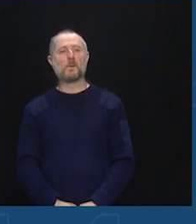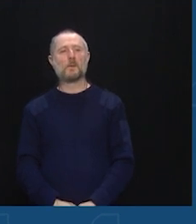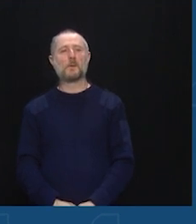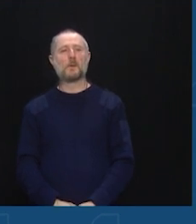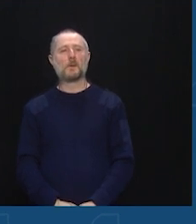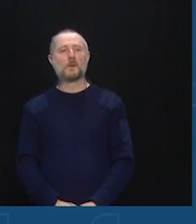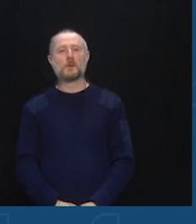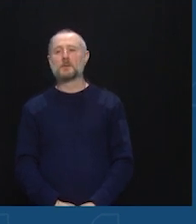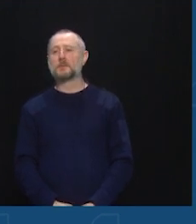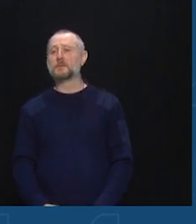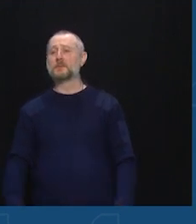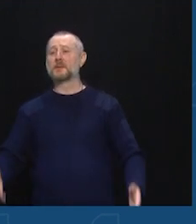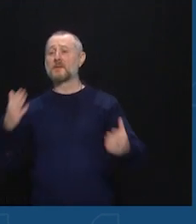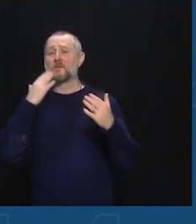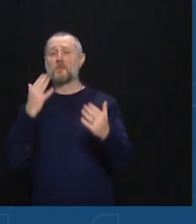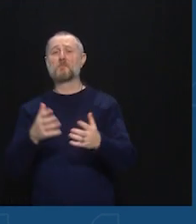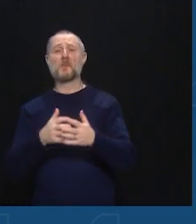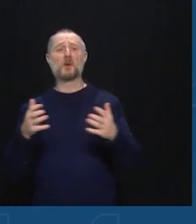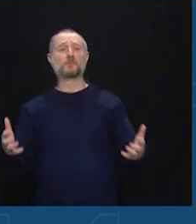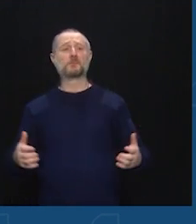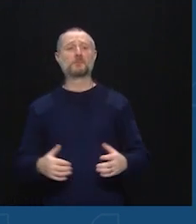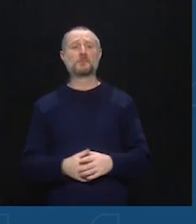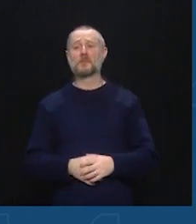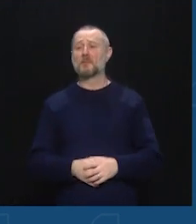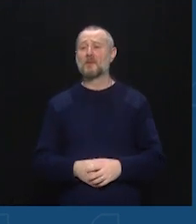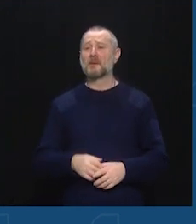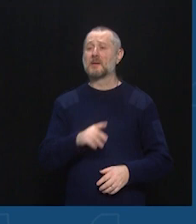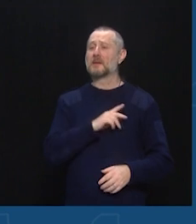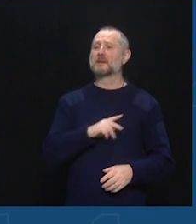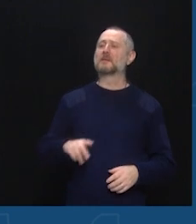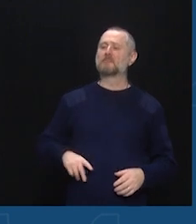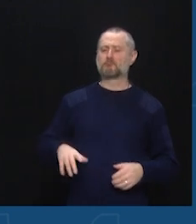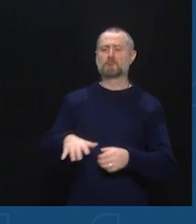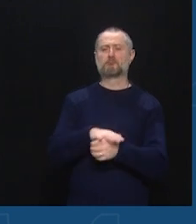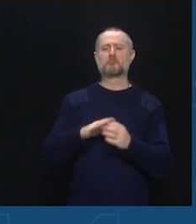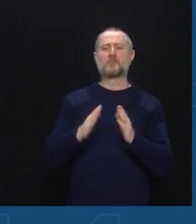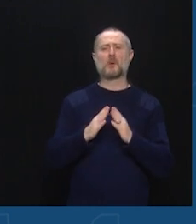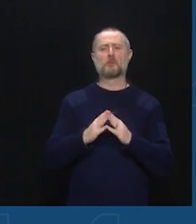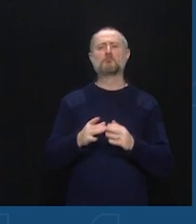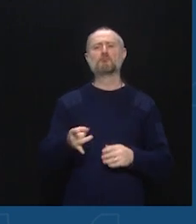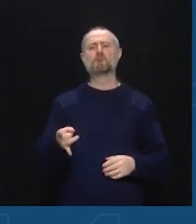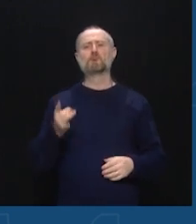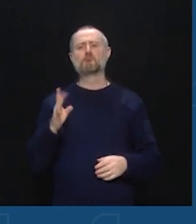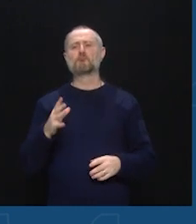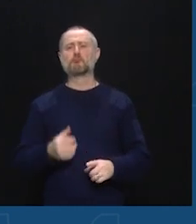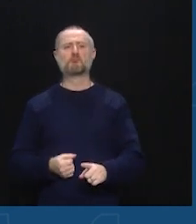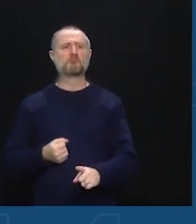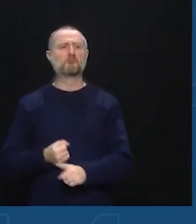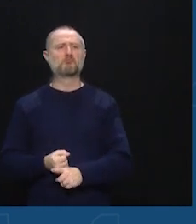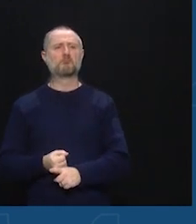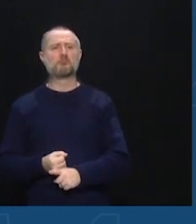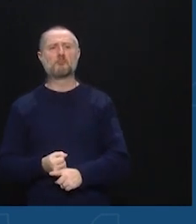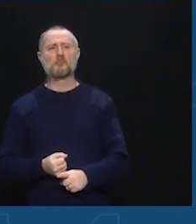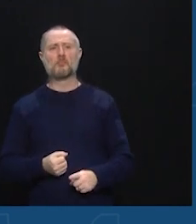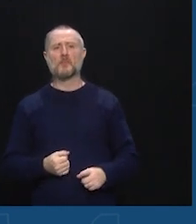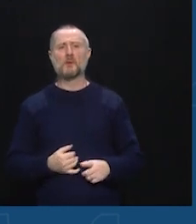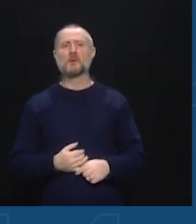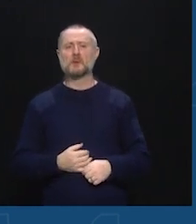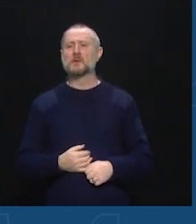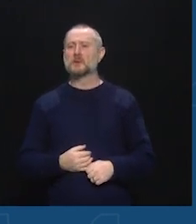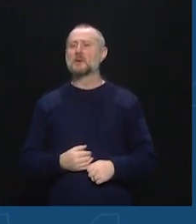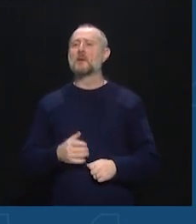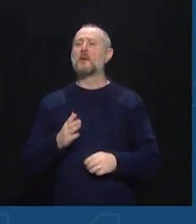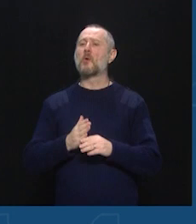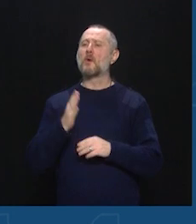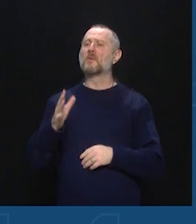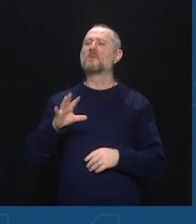Thank you very much, County Executive. Yes, the City of Kingston has been hit very hard today as we wake up. We have over 50% of